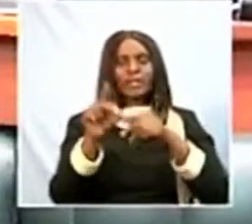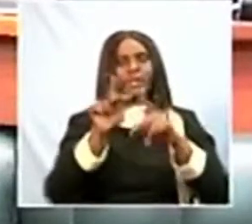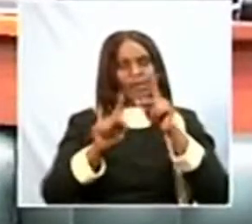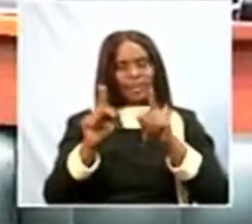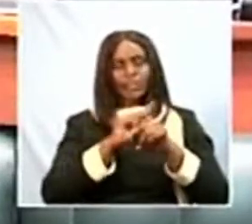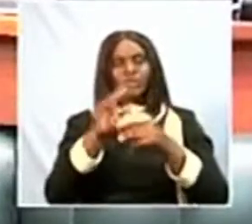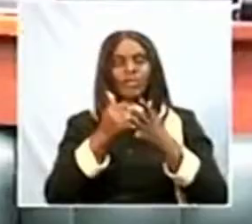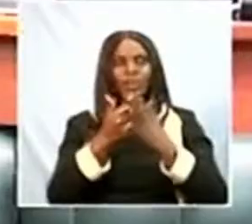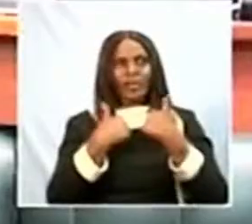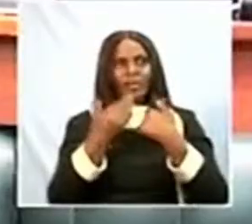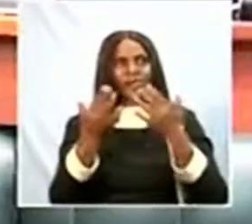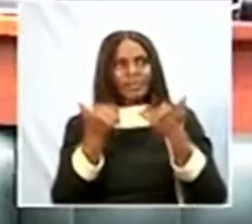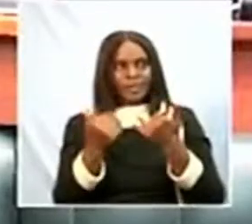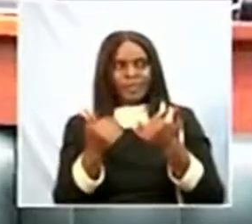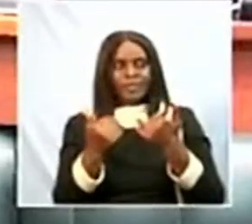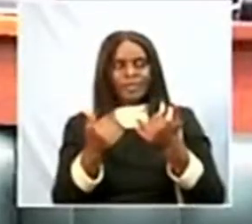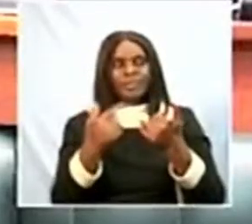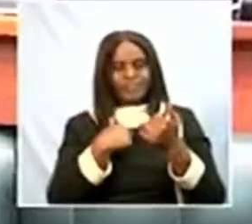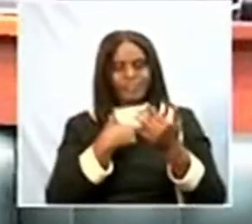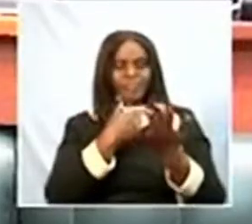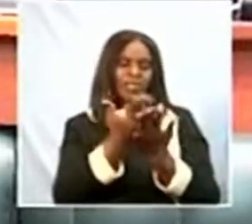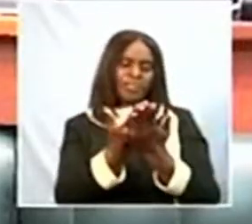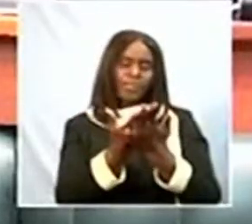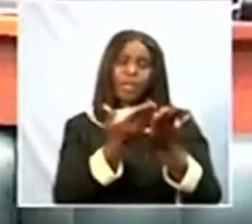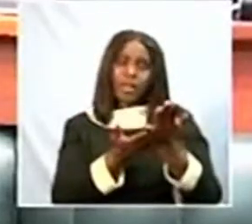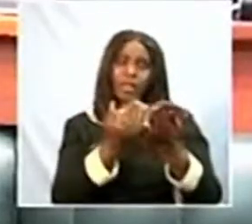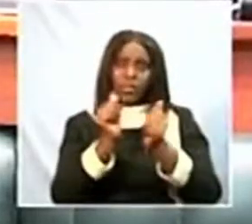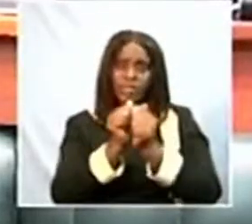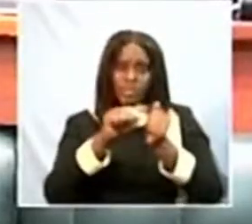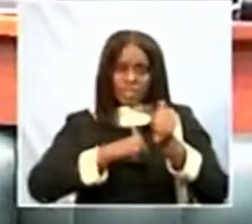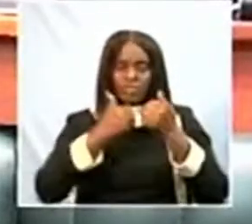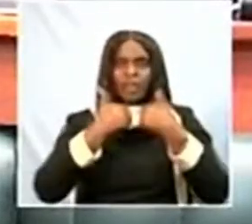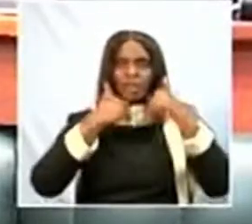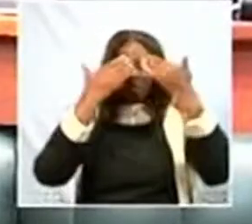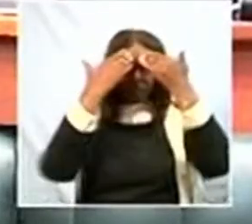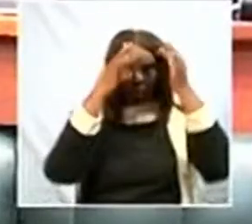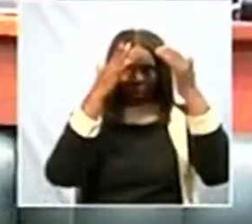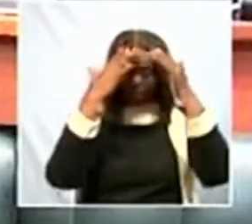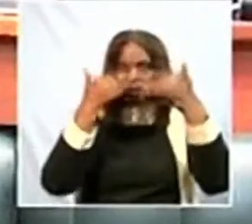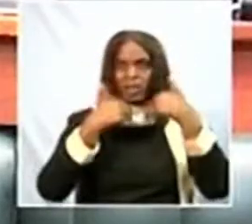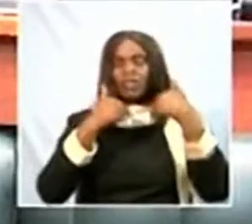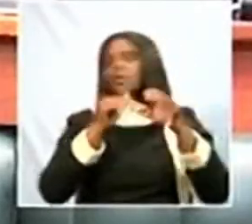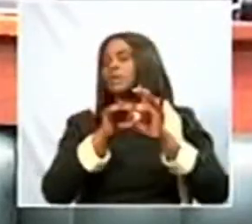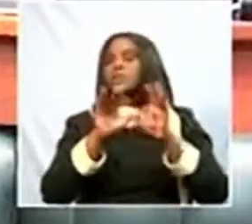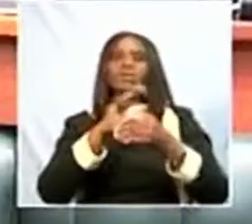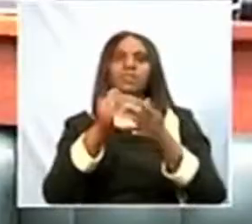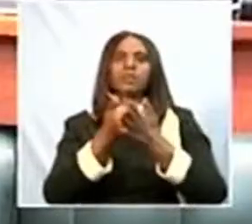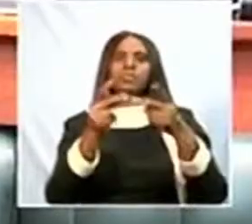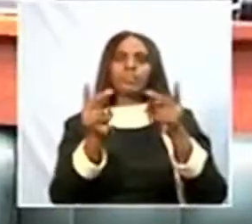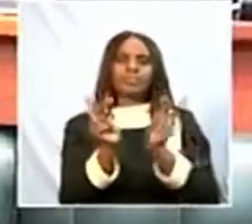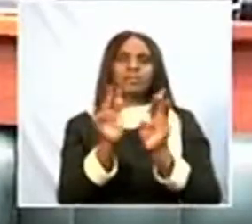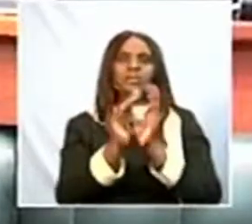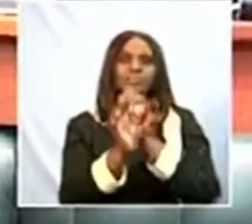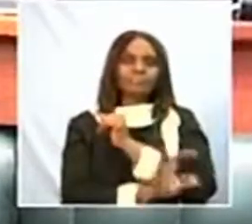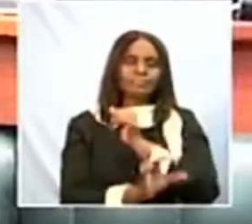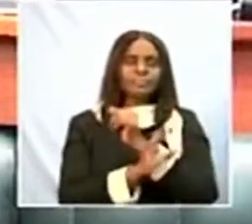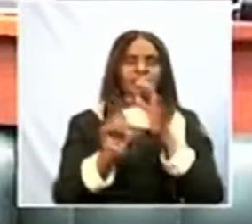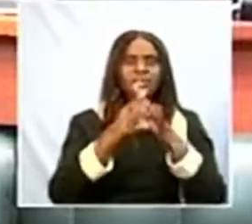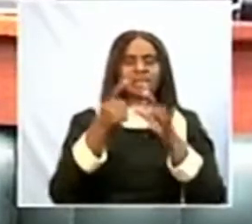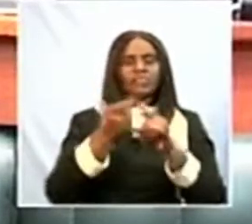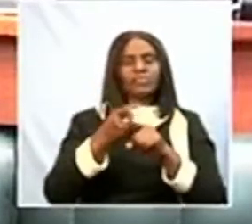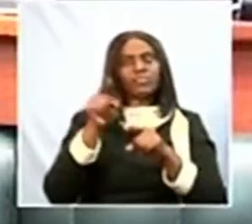public. Therefore, I suggest that we carry out sensitizations in all parts of the country, starting from the